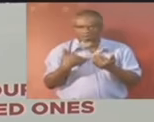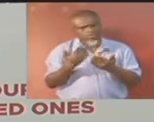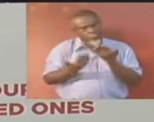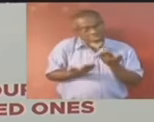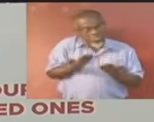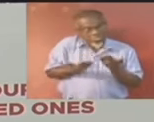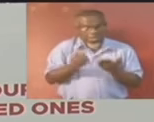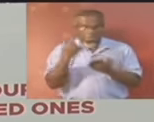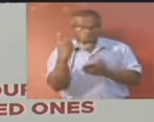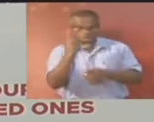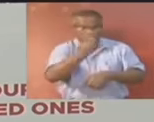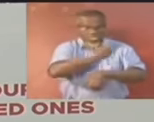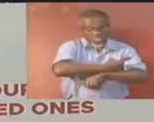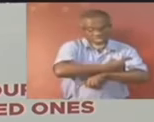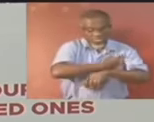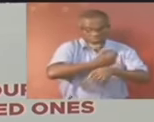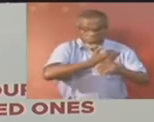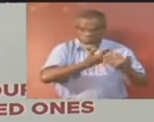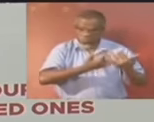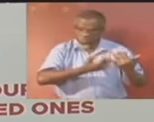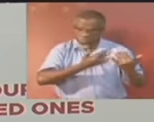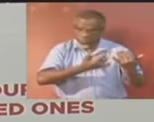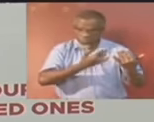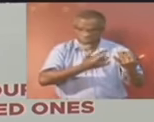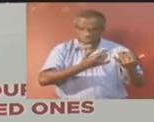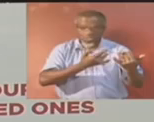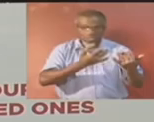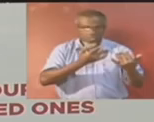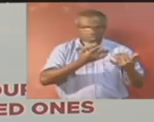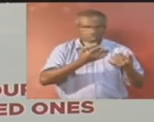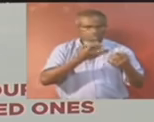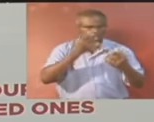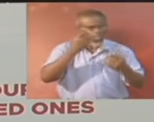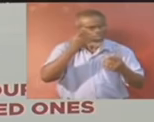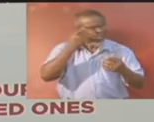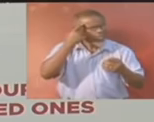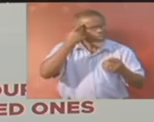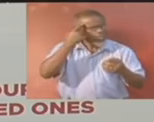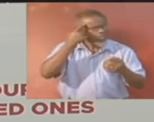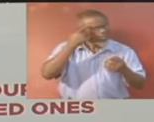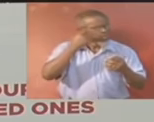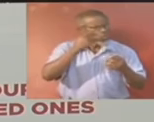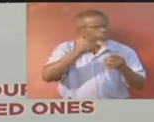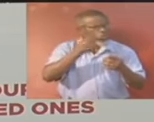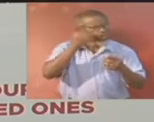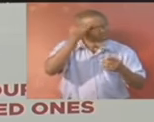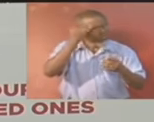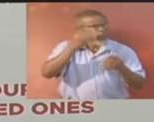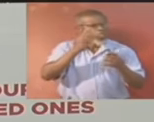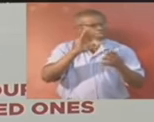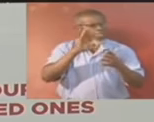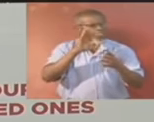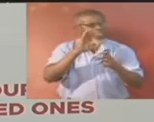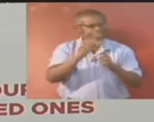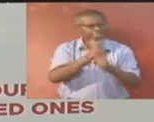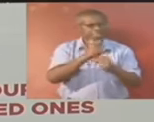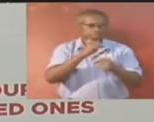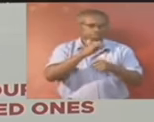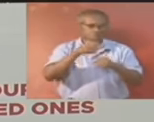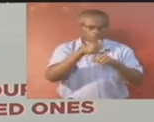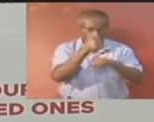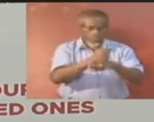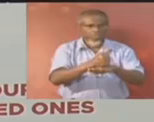of gap with respect to returning the appointments, with respect to WhatsApp messages and returning the appointments. But the teams